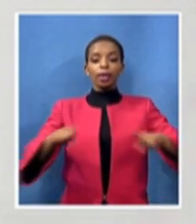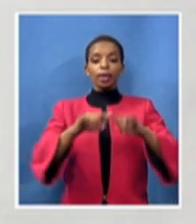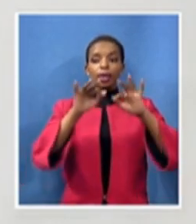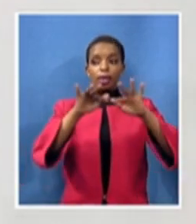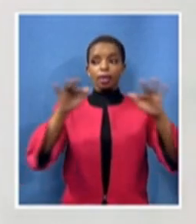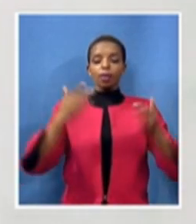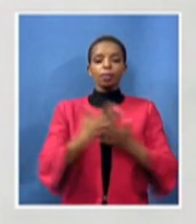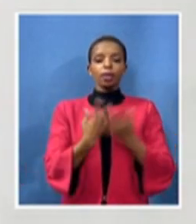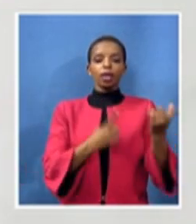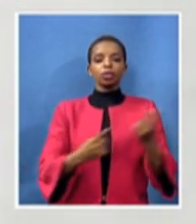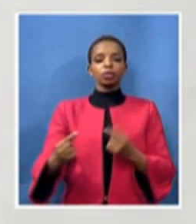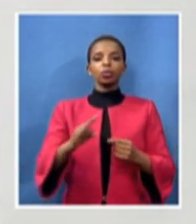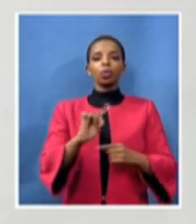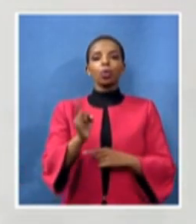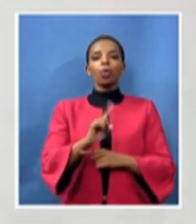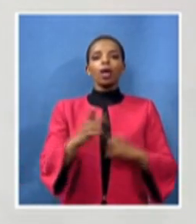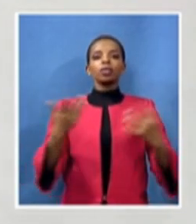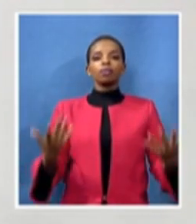their efforts.